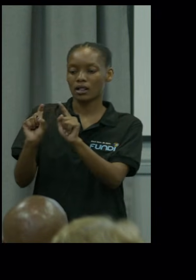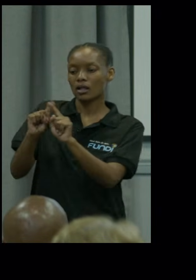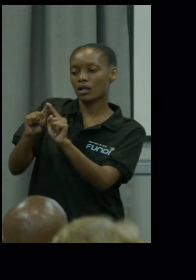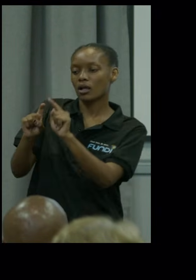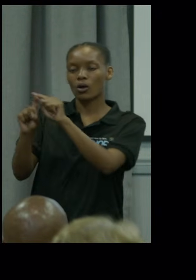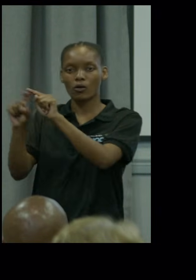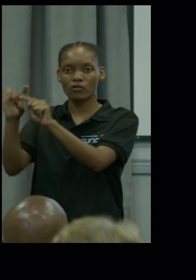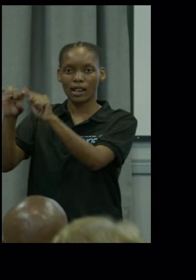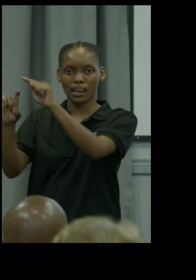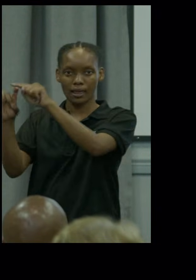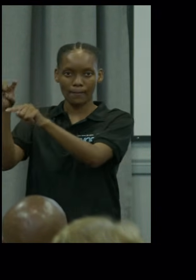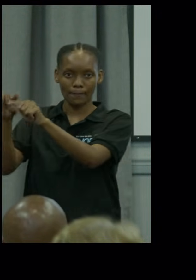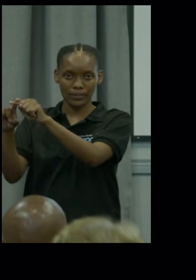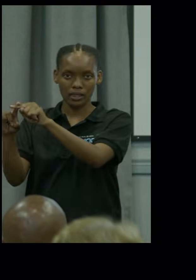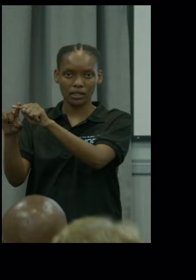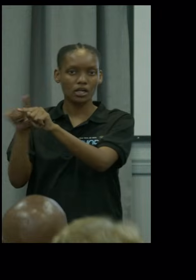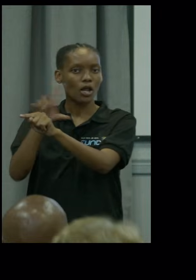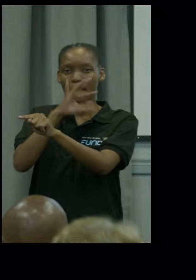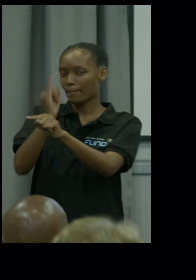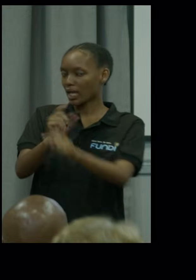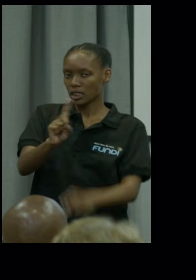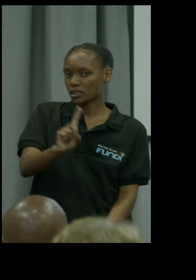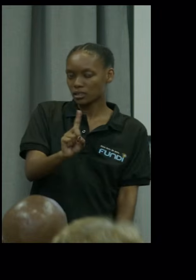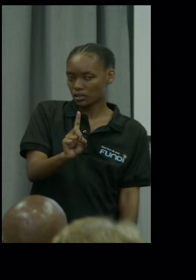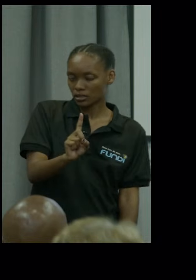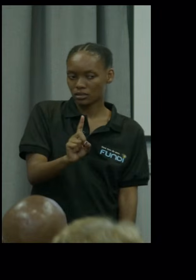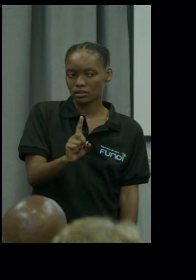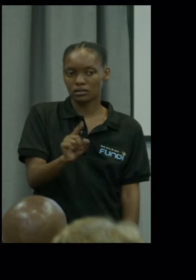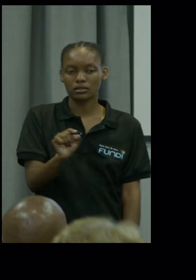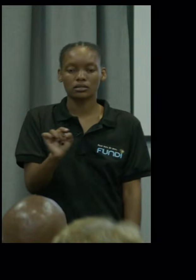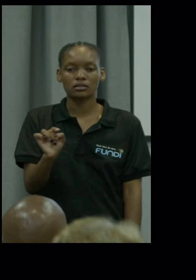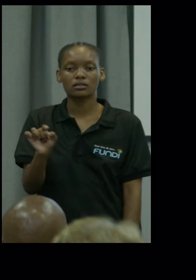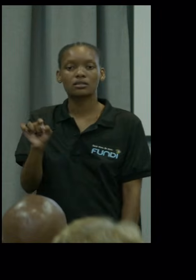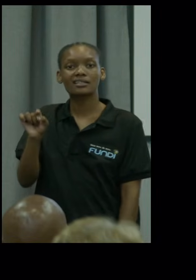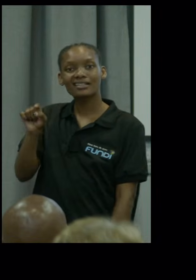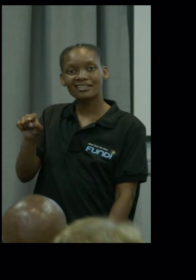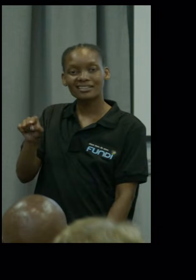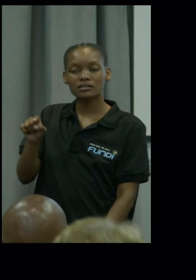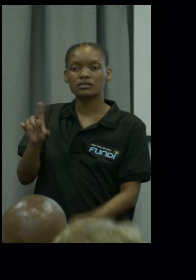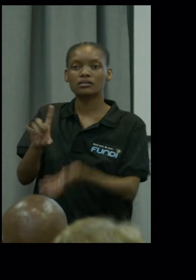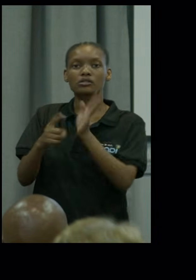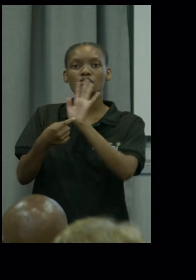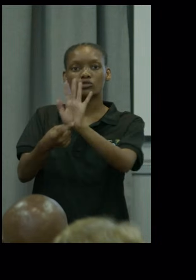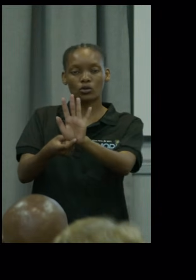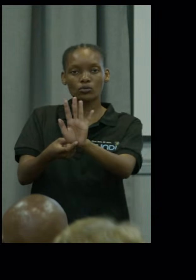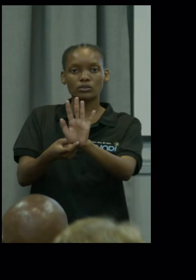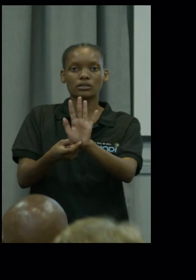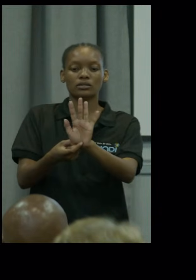which is not bad. This points again to